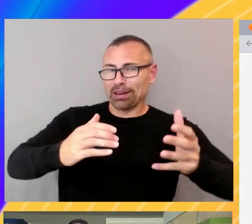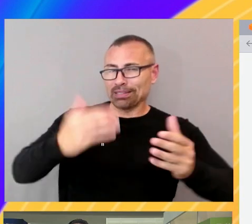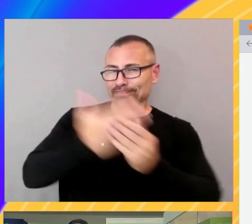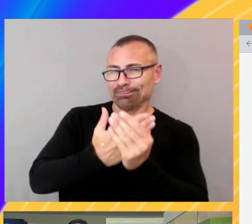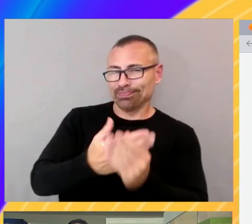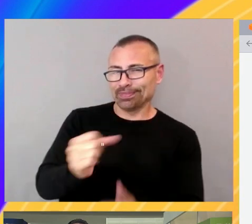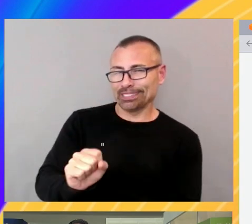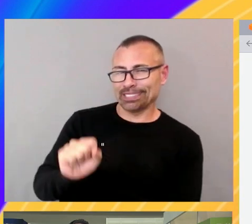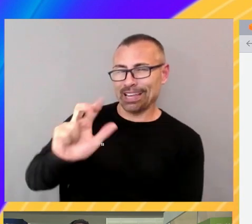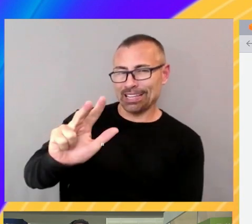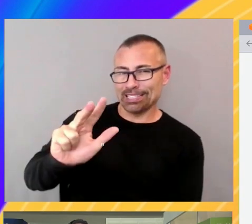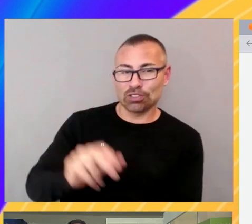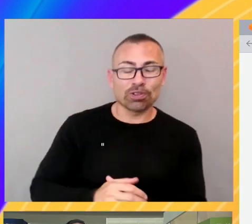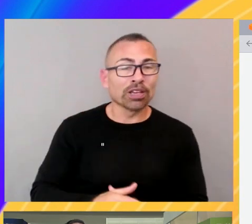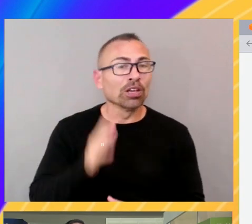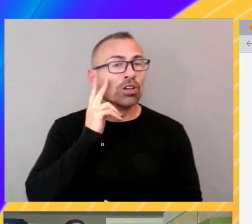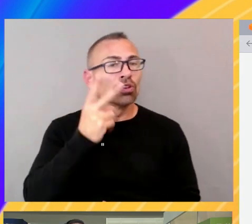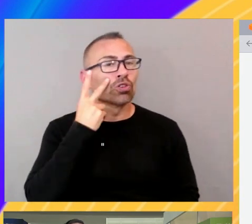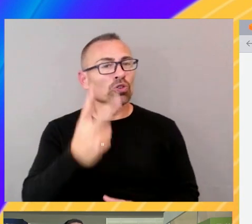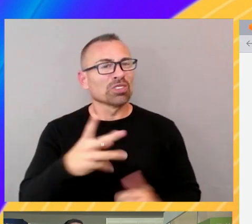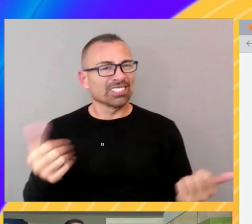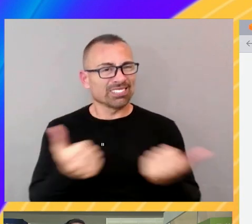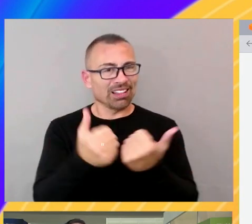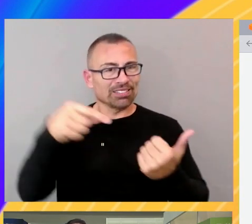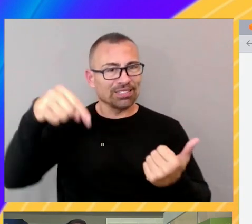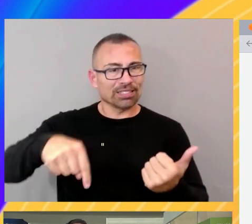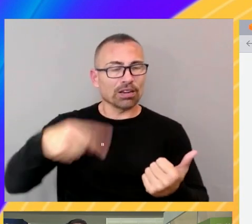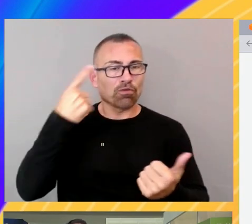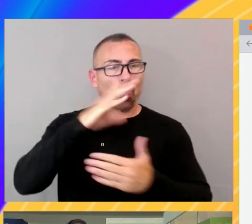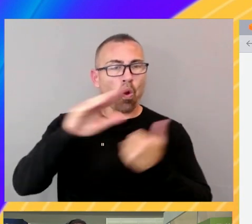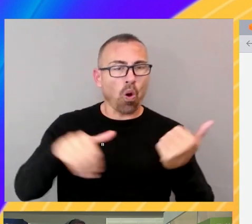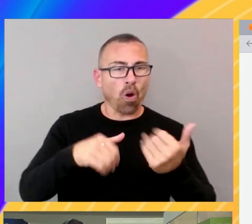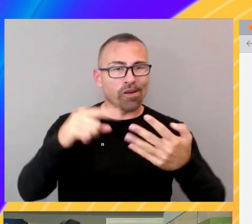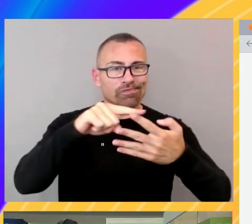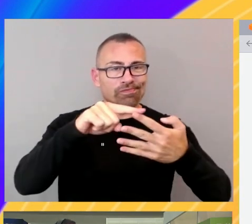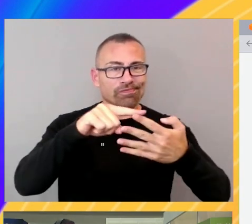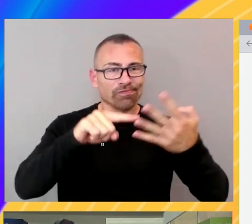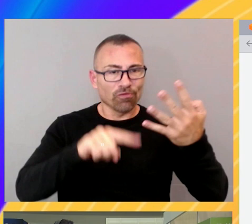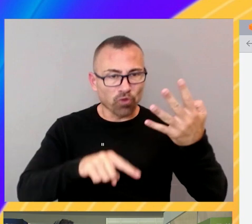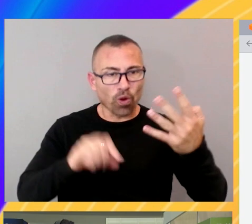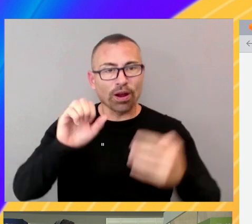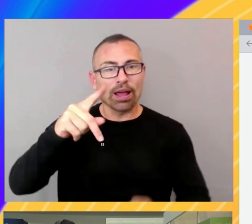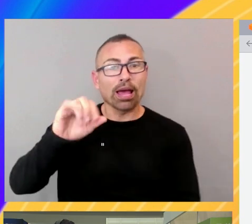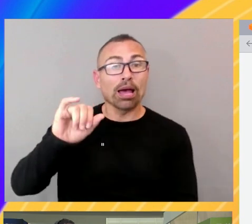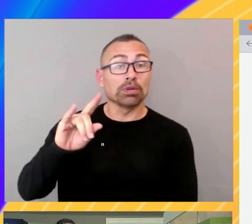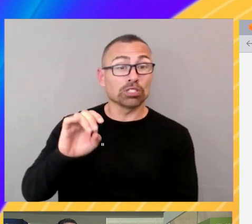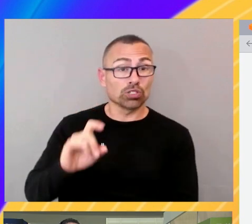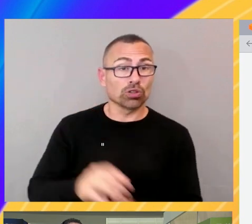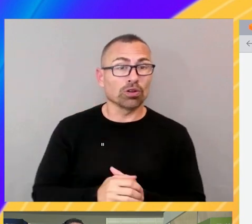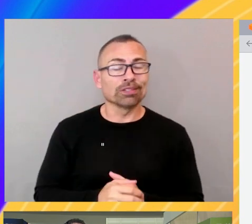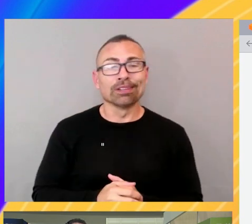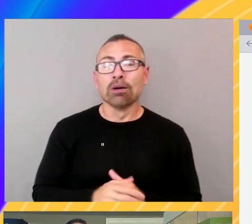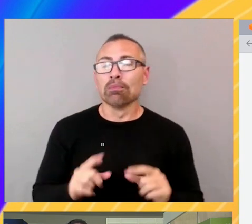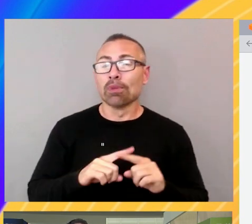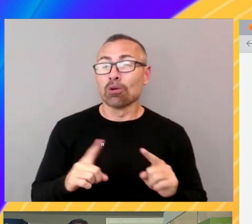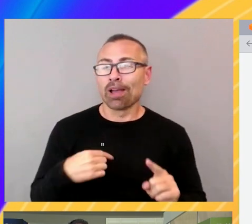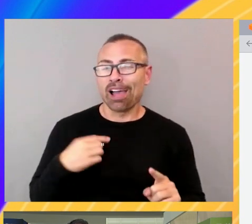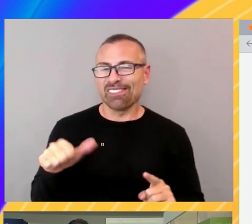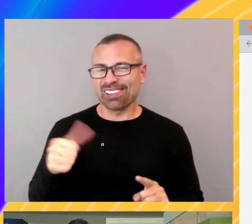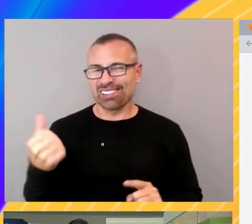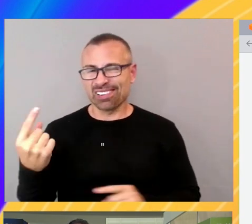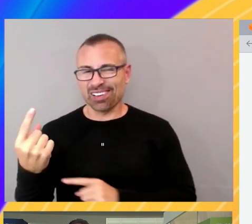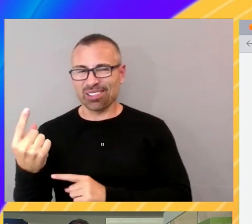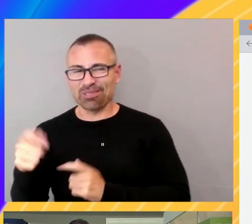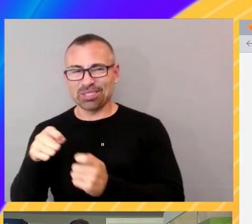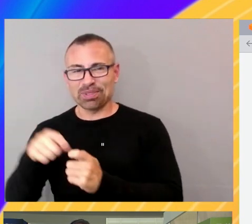episodes on the landing page here, but we do have one that's specific for the DC Summit that's going to last until the 16th. So